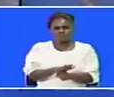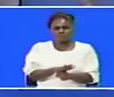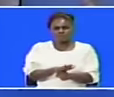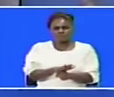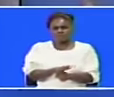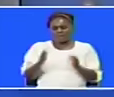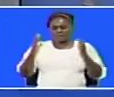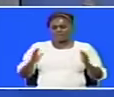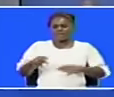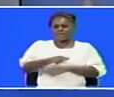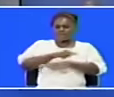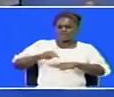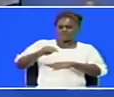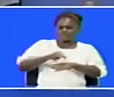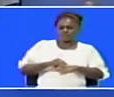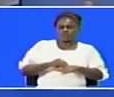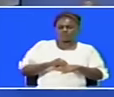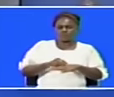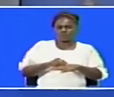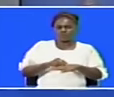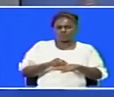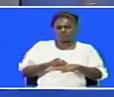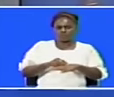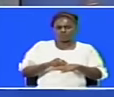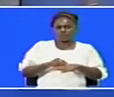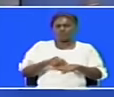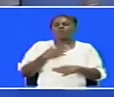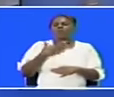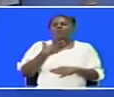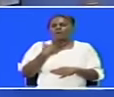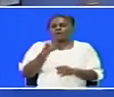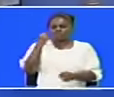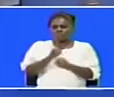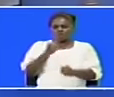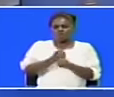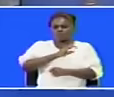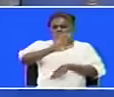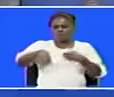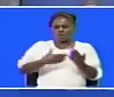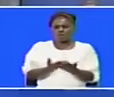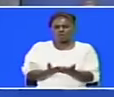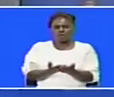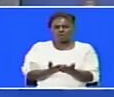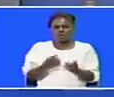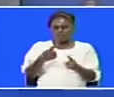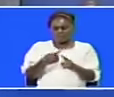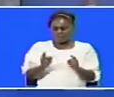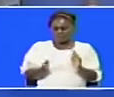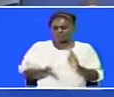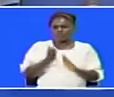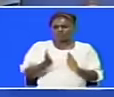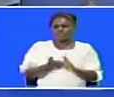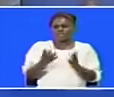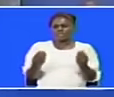Great nations with wealth and jobs for all are not built quickly